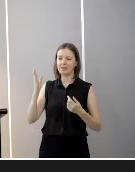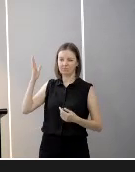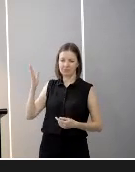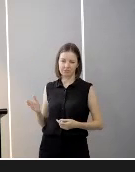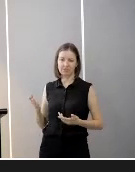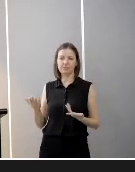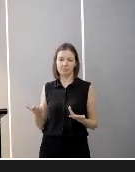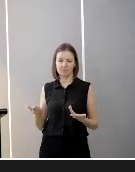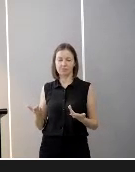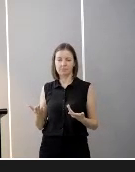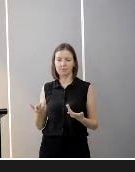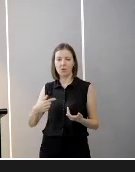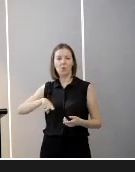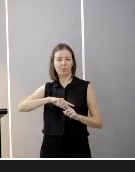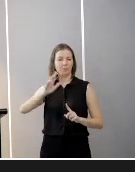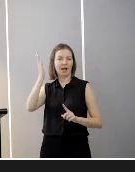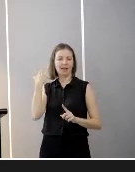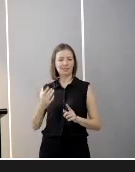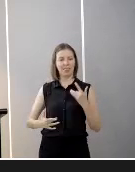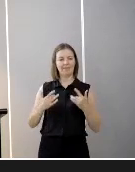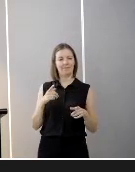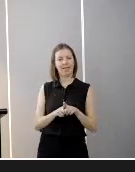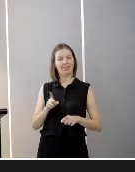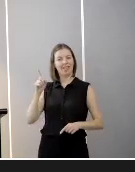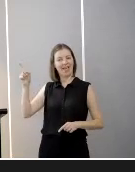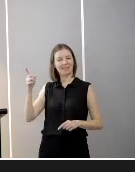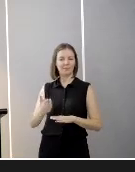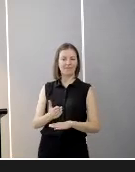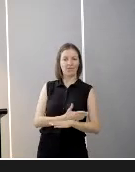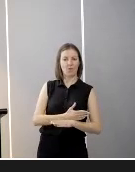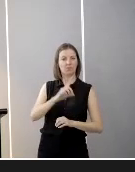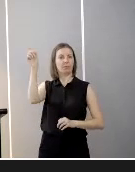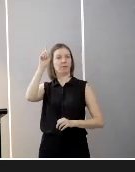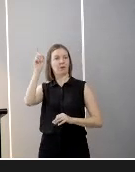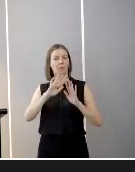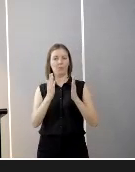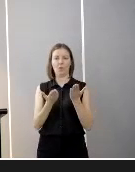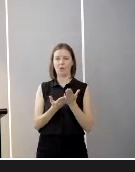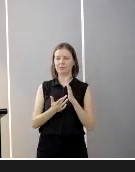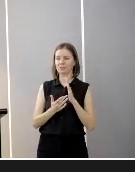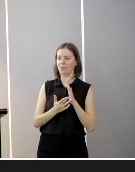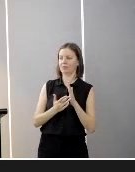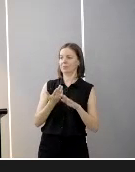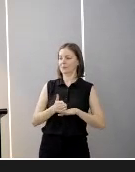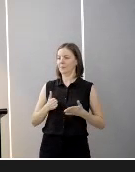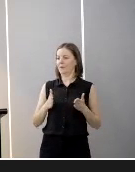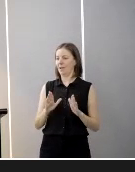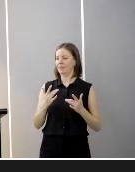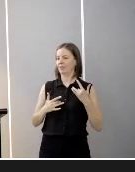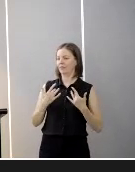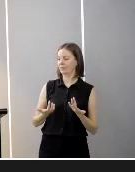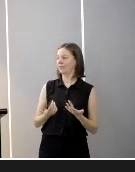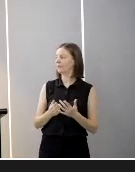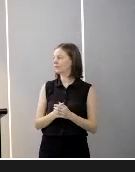back to how we maybe used to live before a lot of our kind of modern inventions. So it's